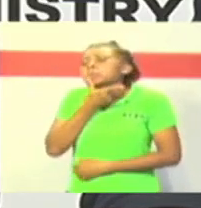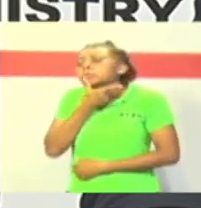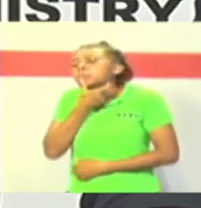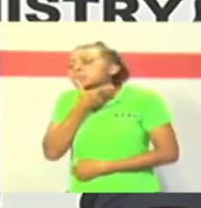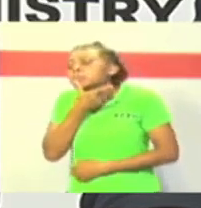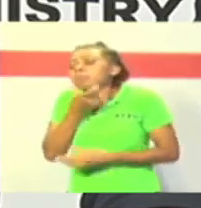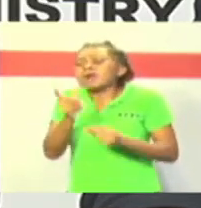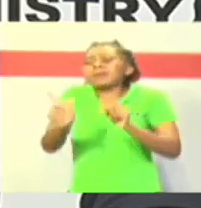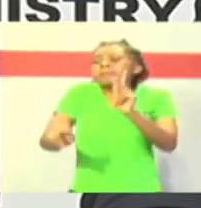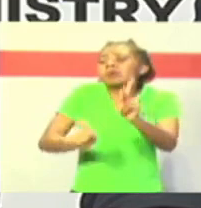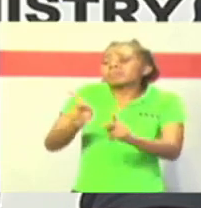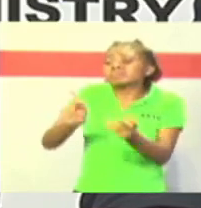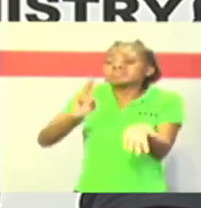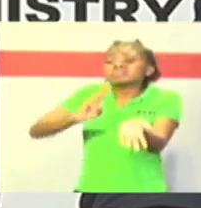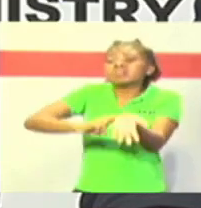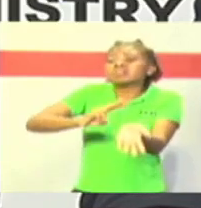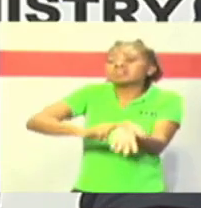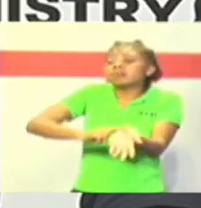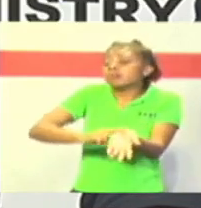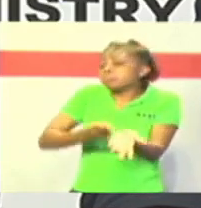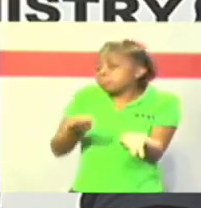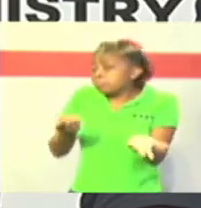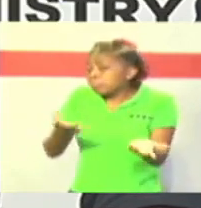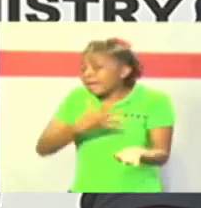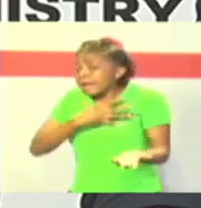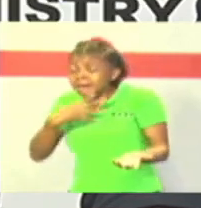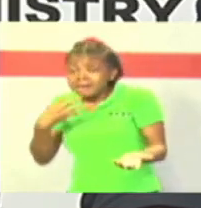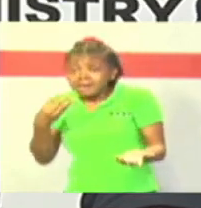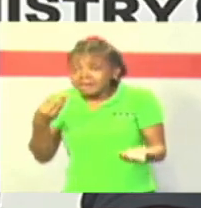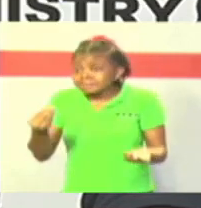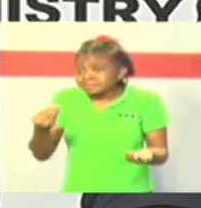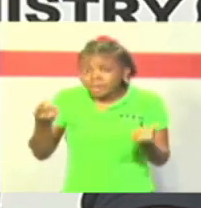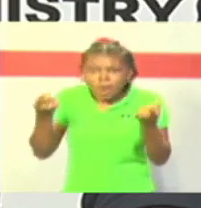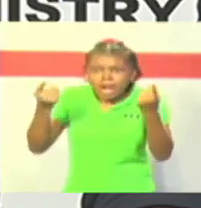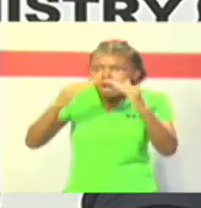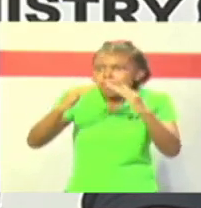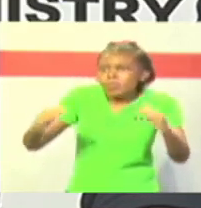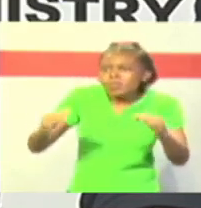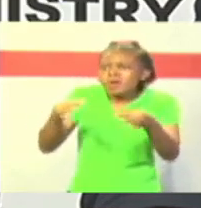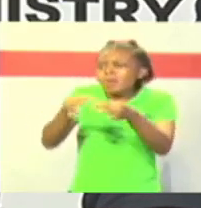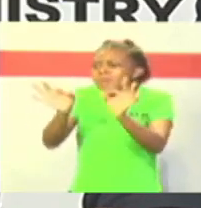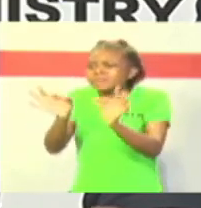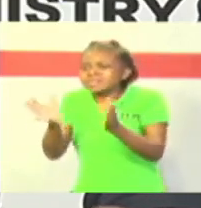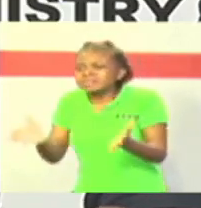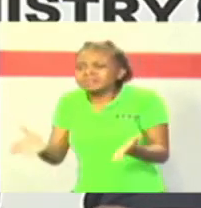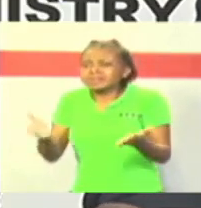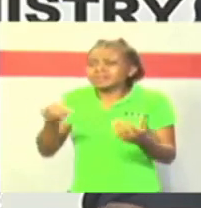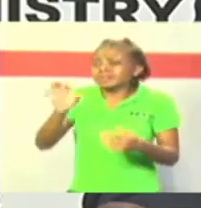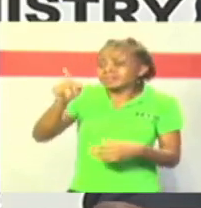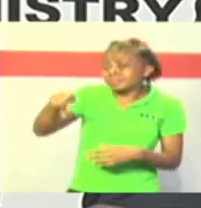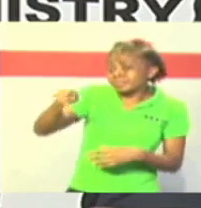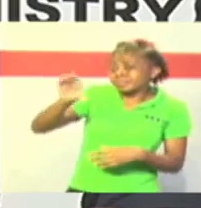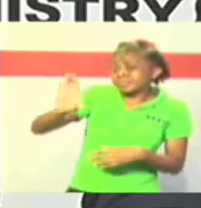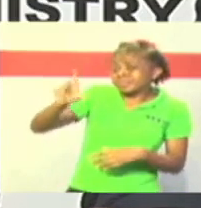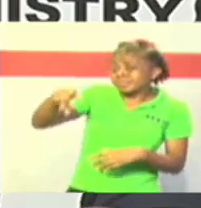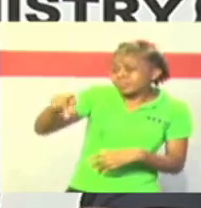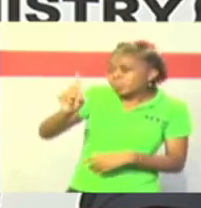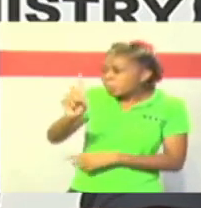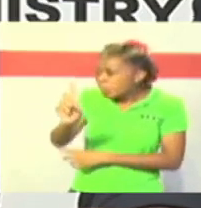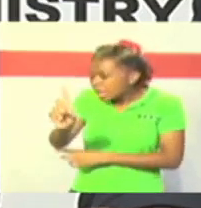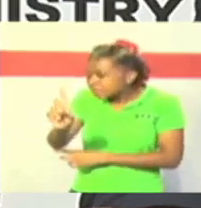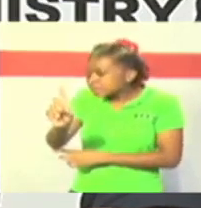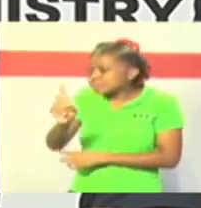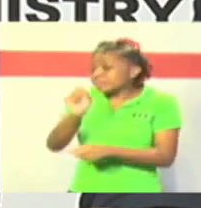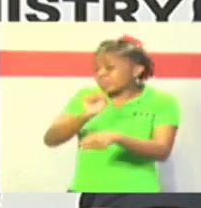and particularly for house officers or PCP ones operating within the